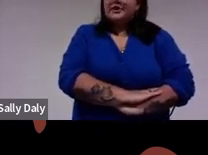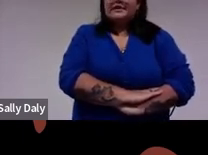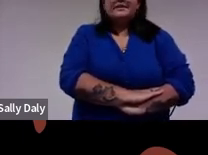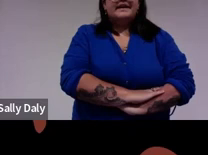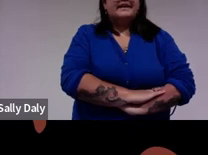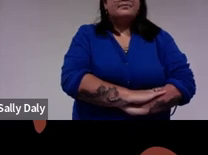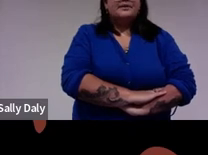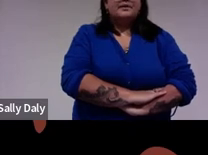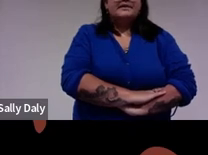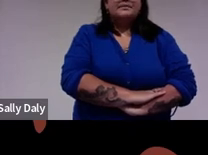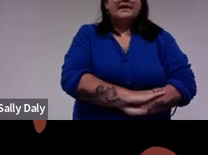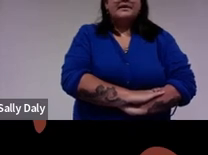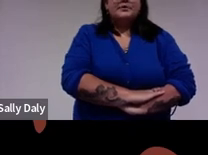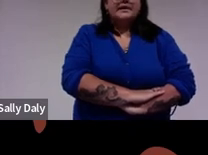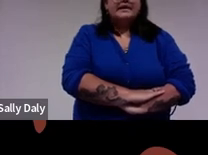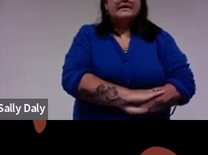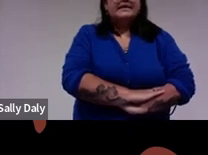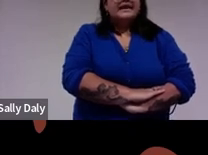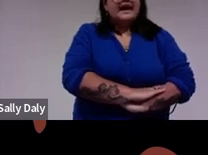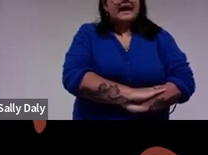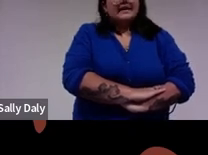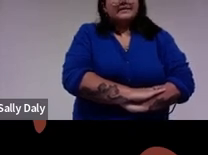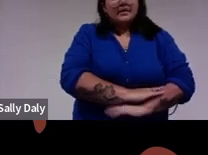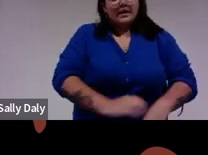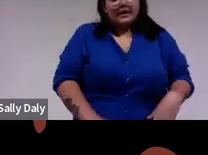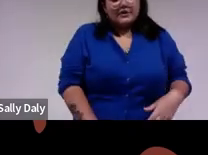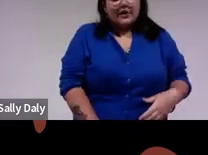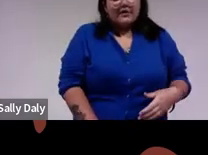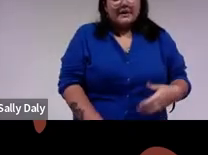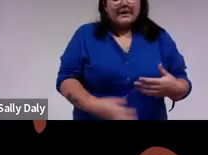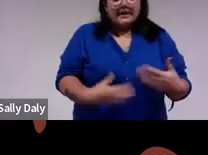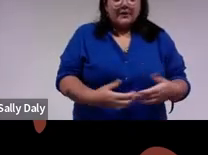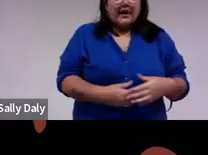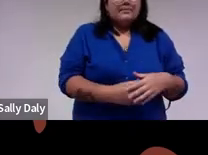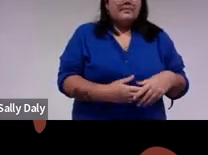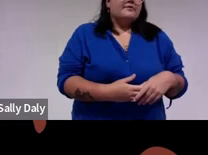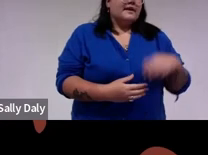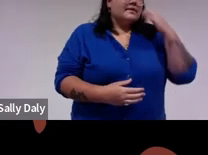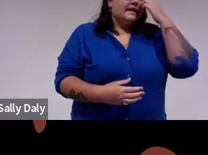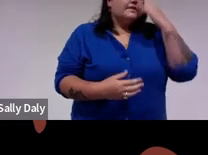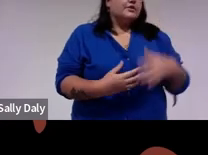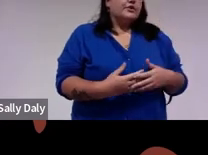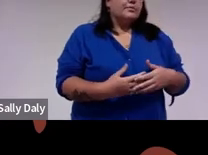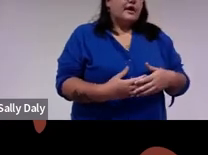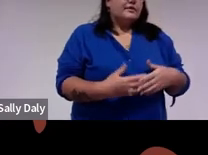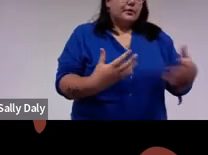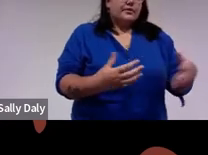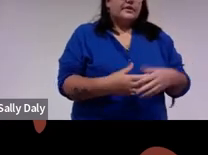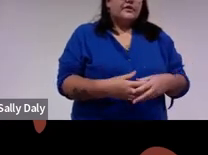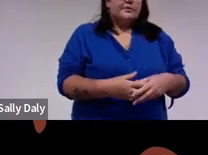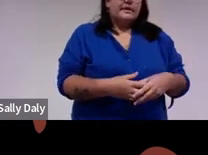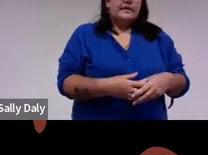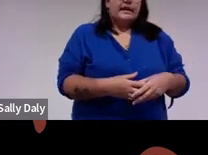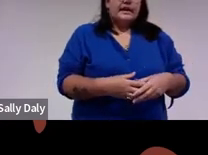eldest child, and I'm really proud to be her daughter. And so I've been invited by my family to provide a